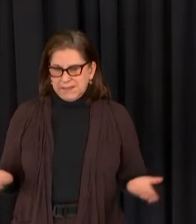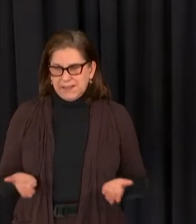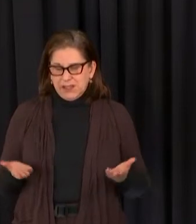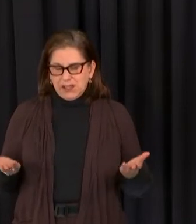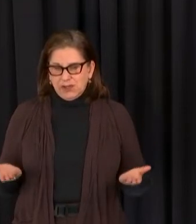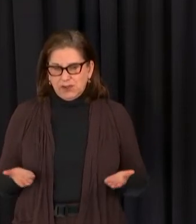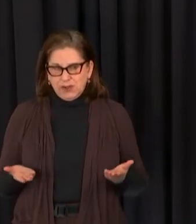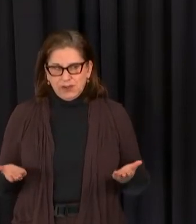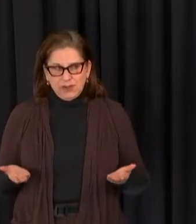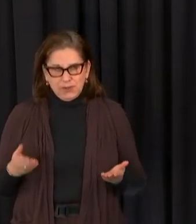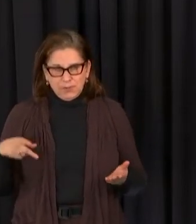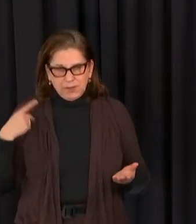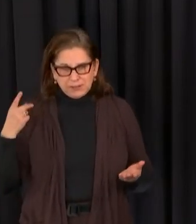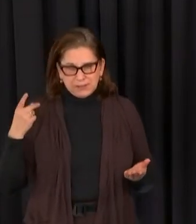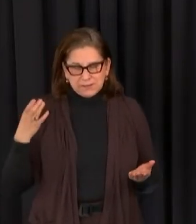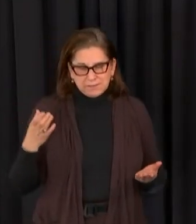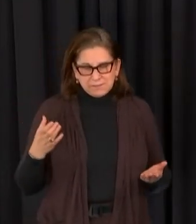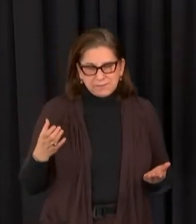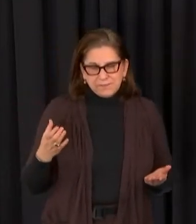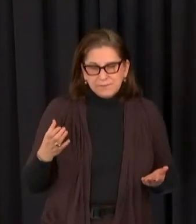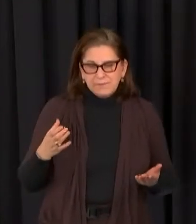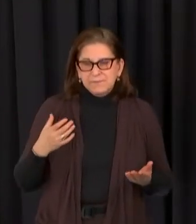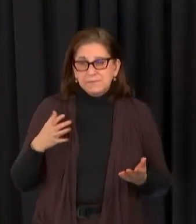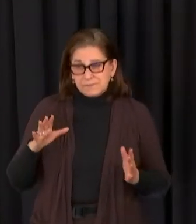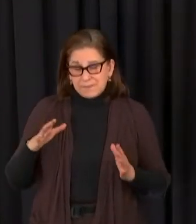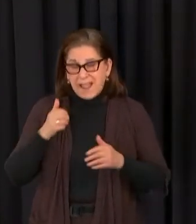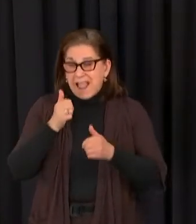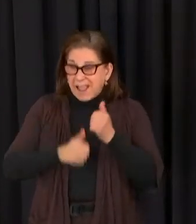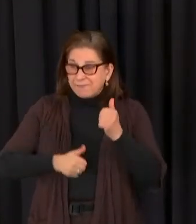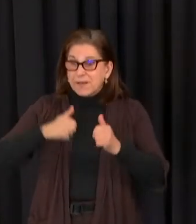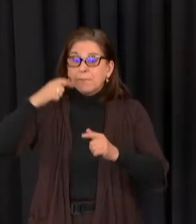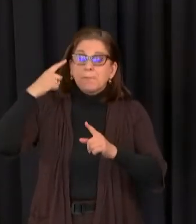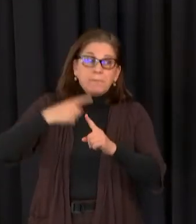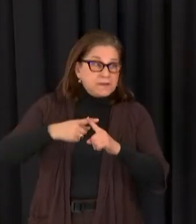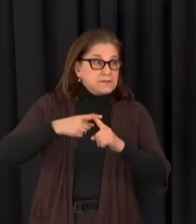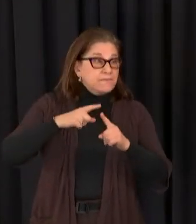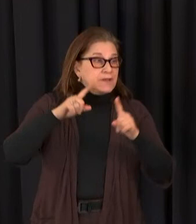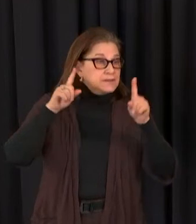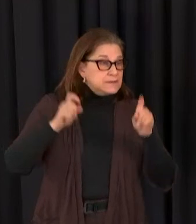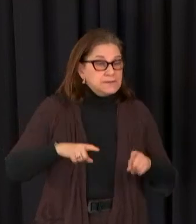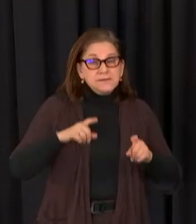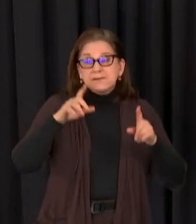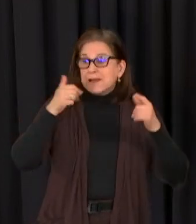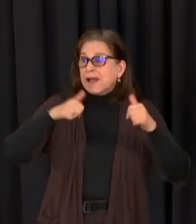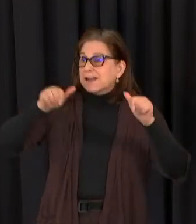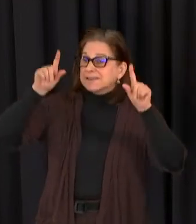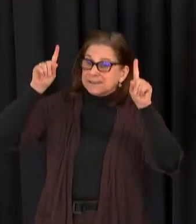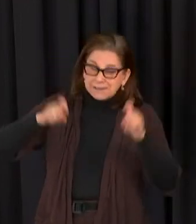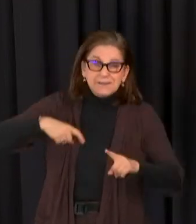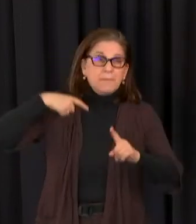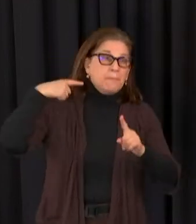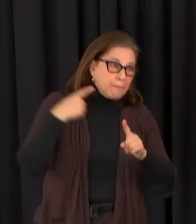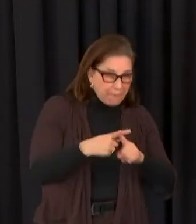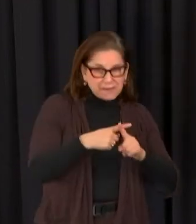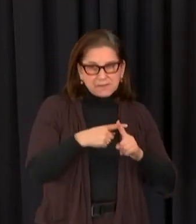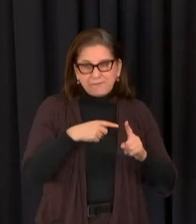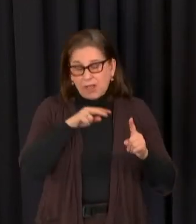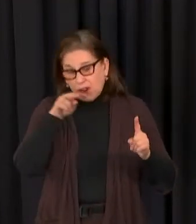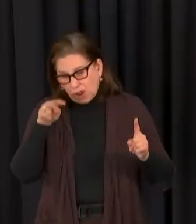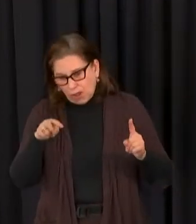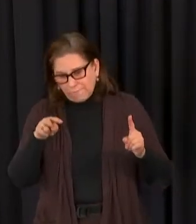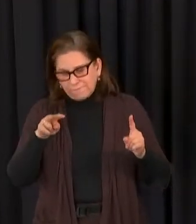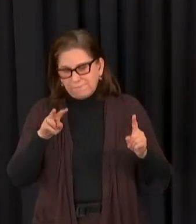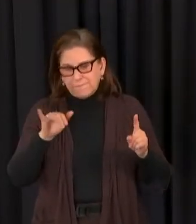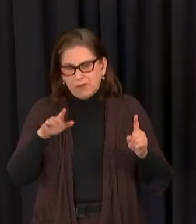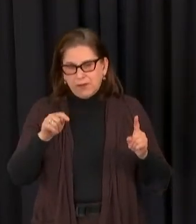test is sequenced for these variants, and so what we look at is what proportion of the tests that are sequenced over time